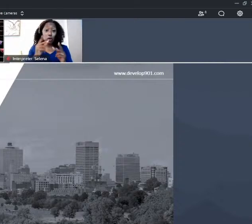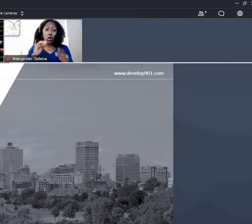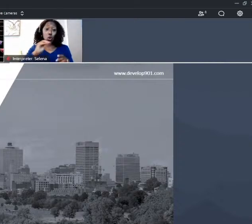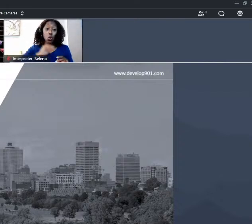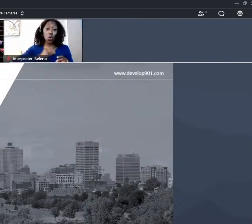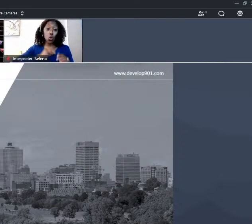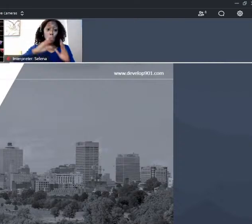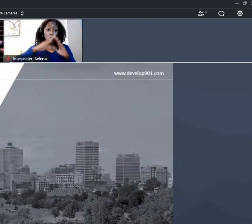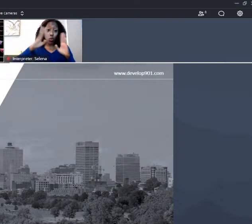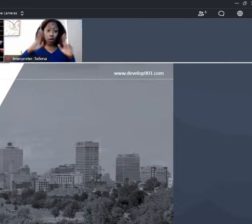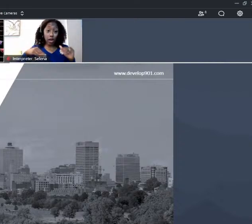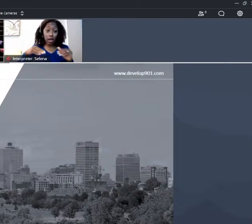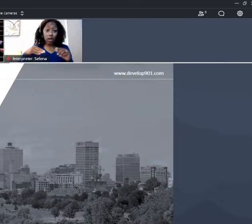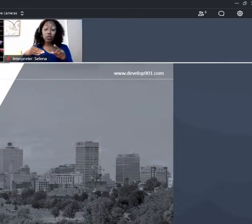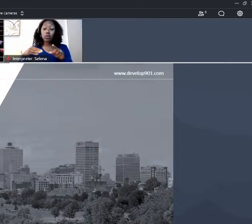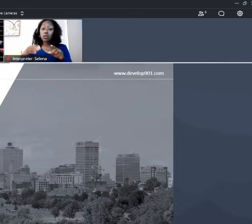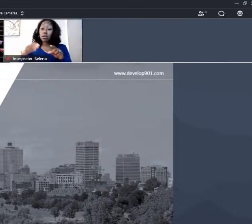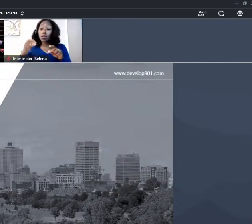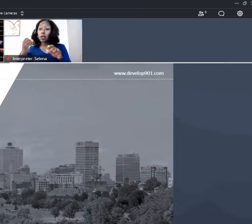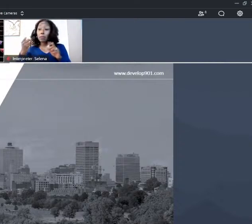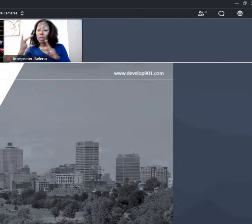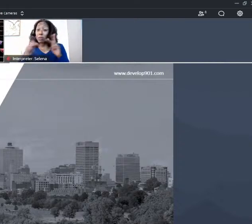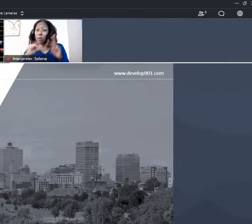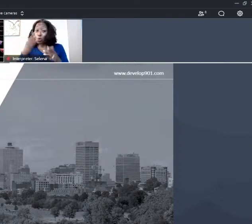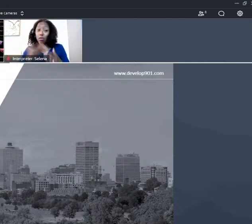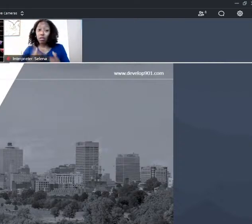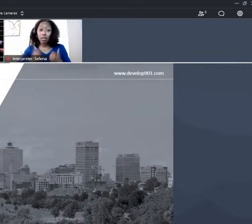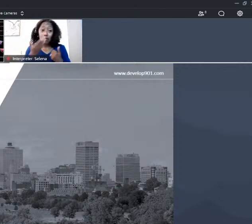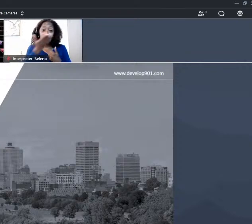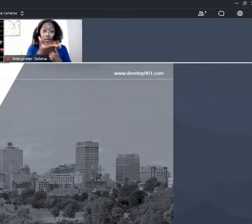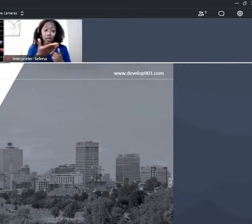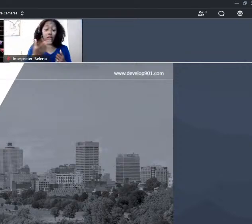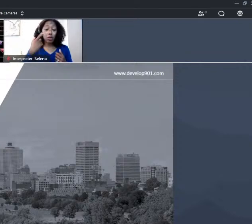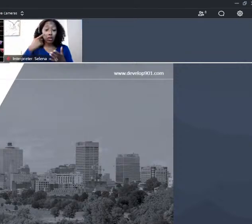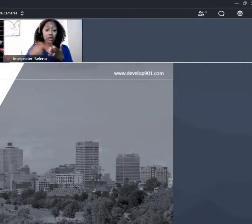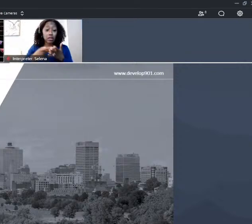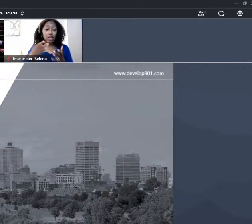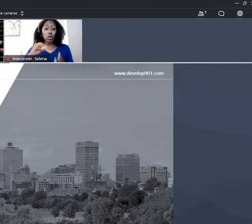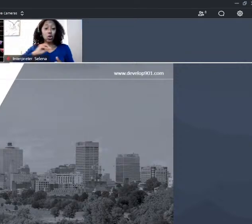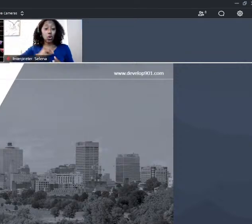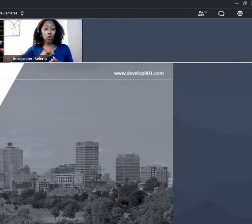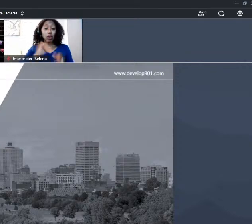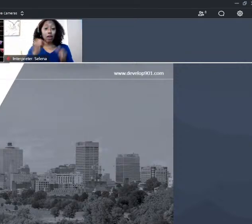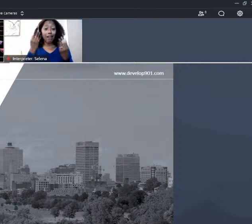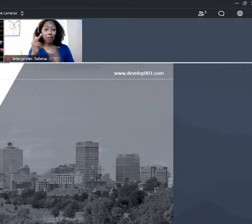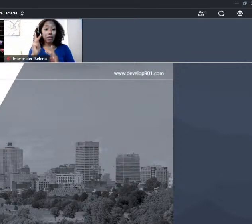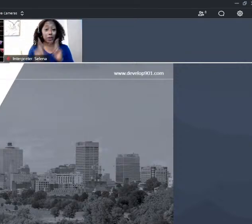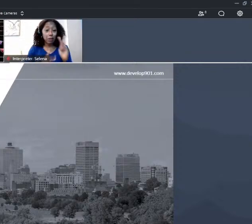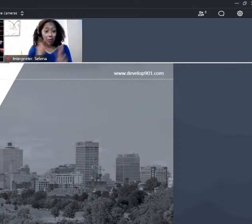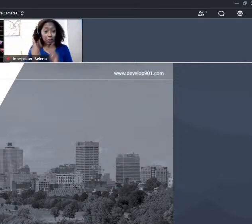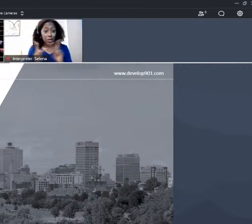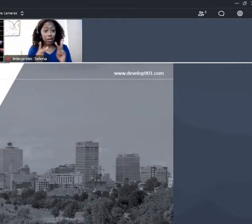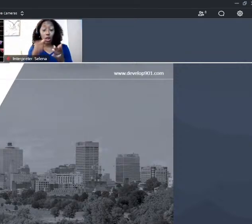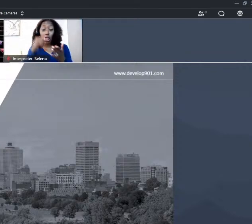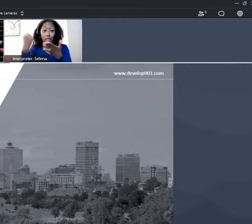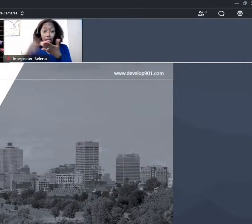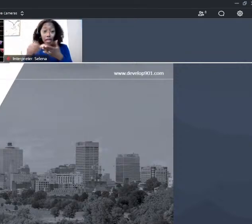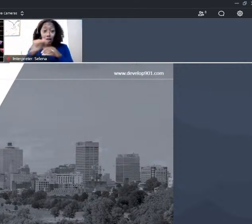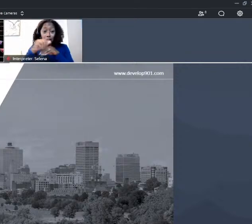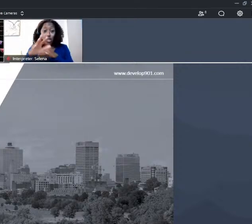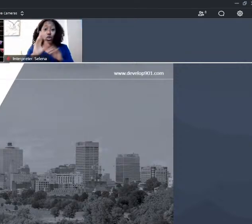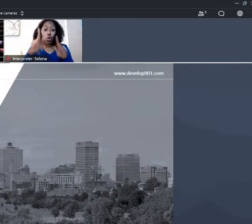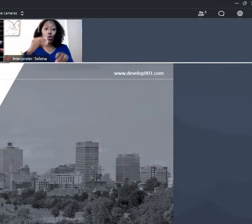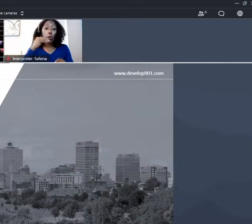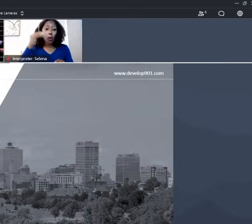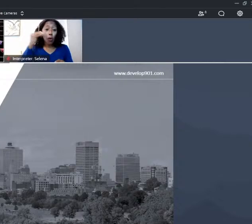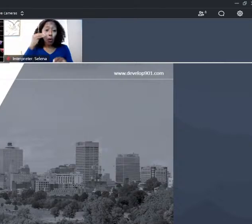really good metric for all of us to consider. Ownership is how many of our letters go to homeowners